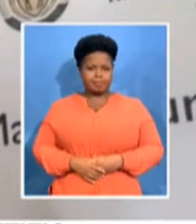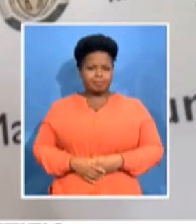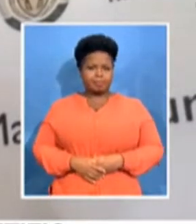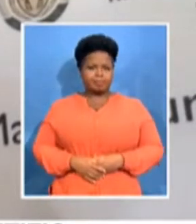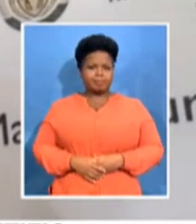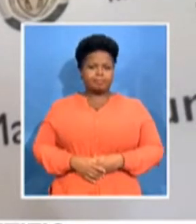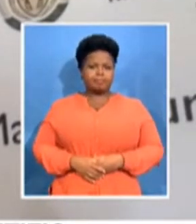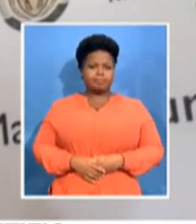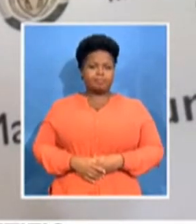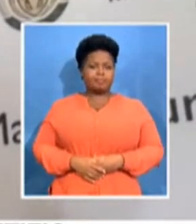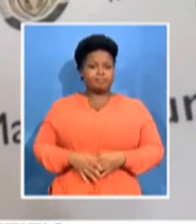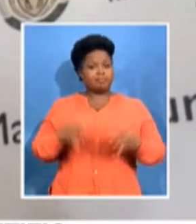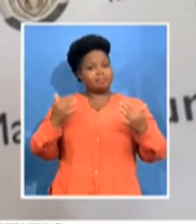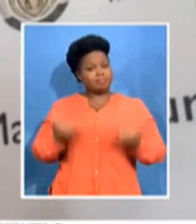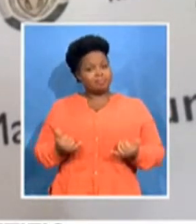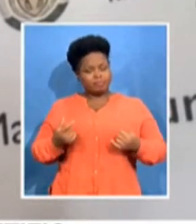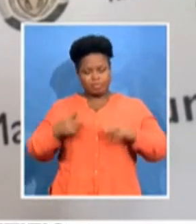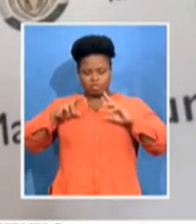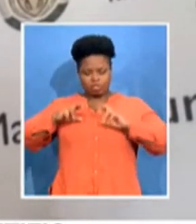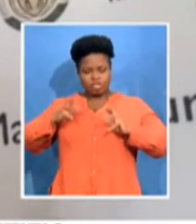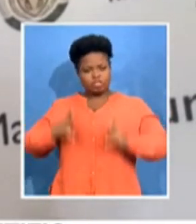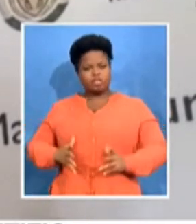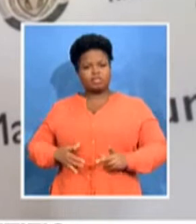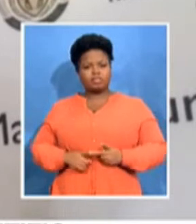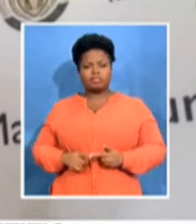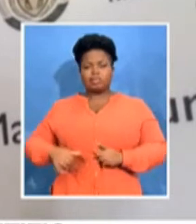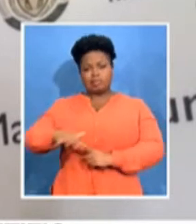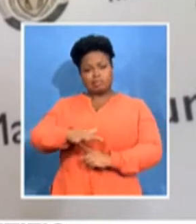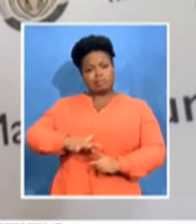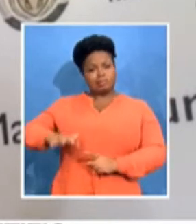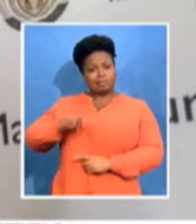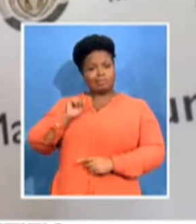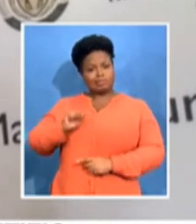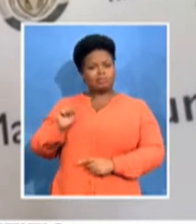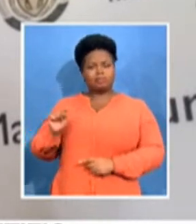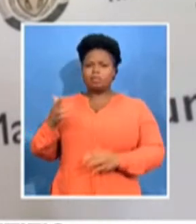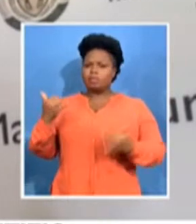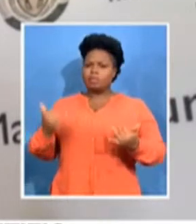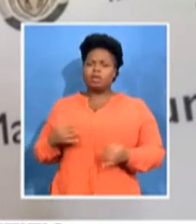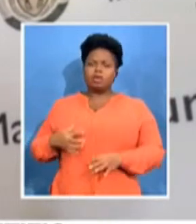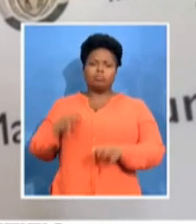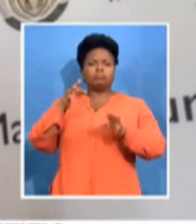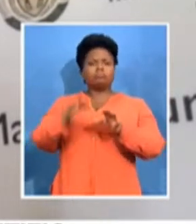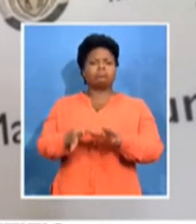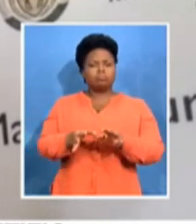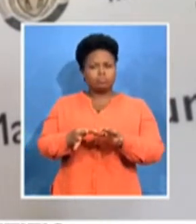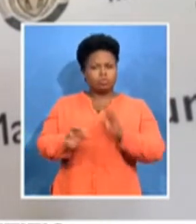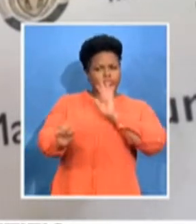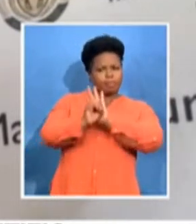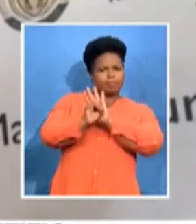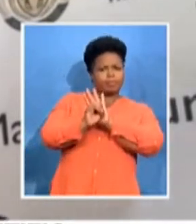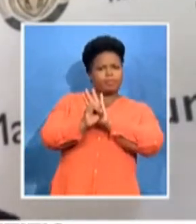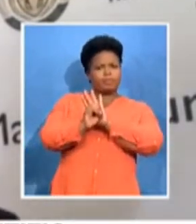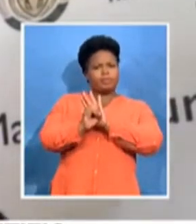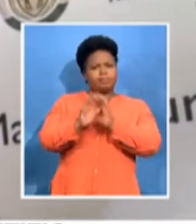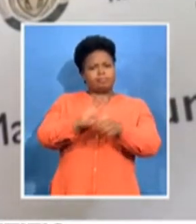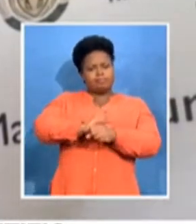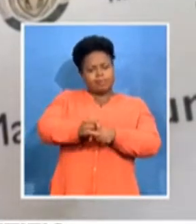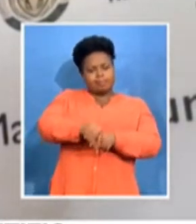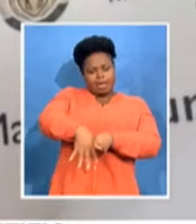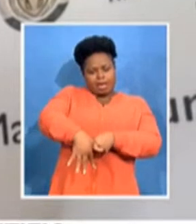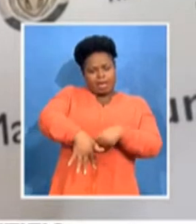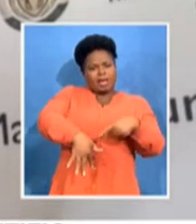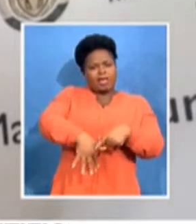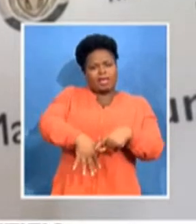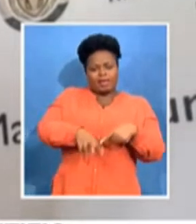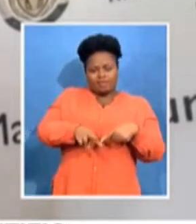and facilities have contributed to the detection of new variants of the novel coronavirus.